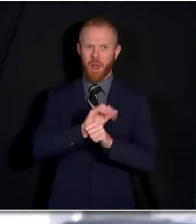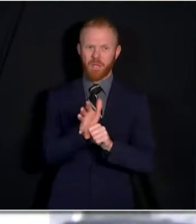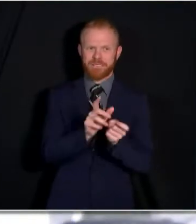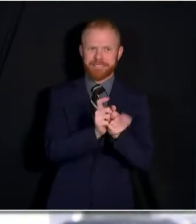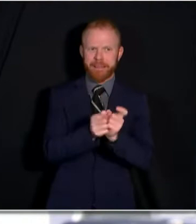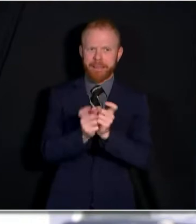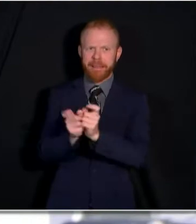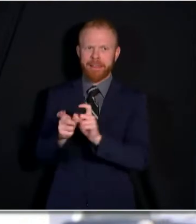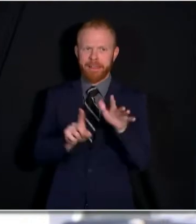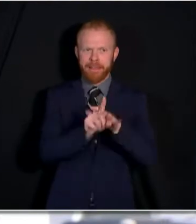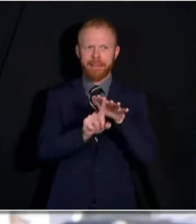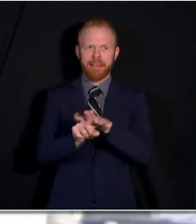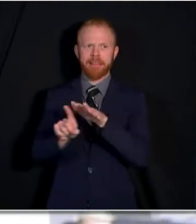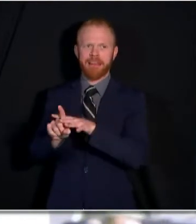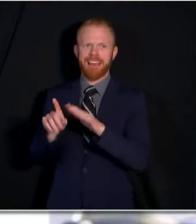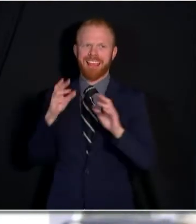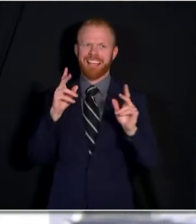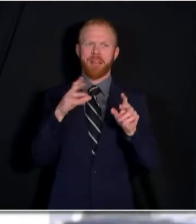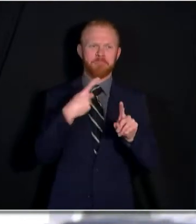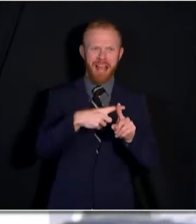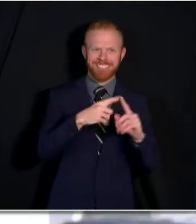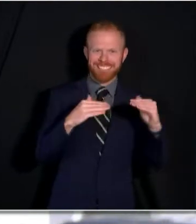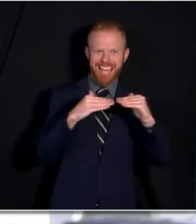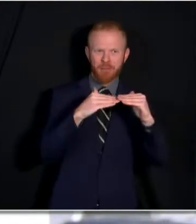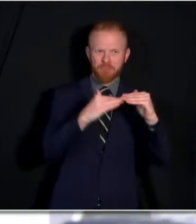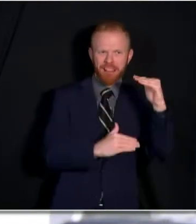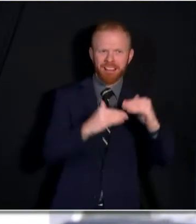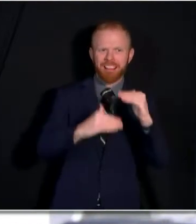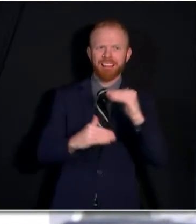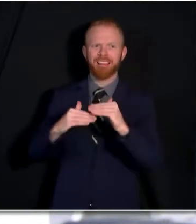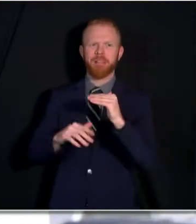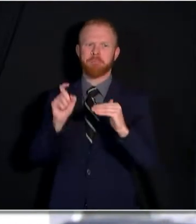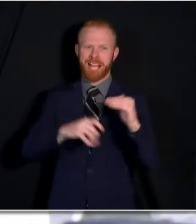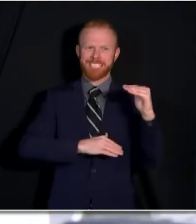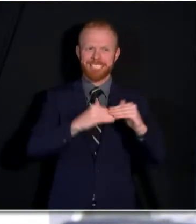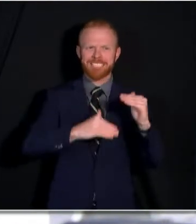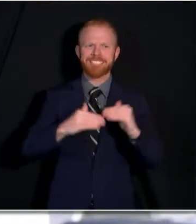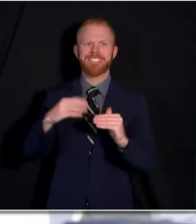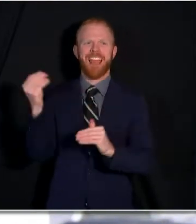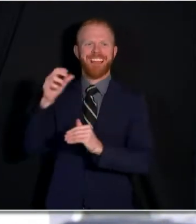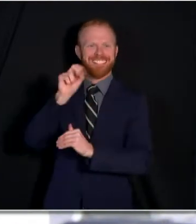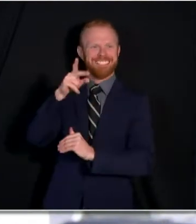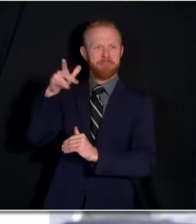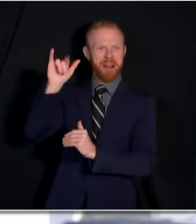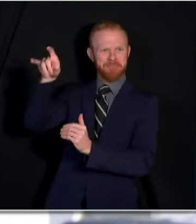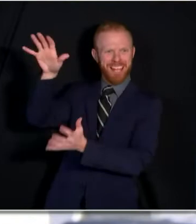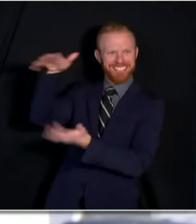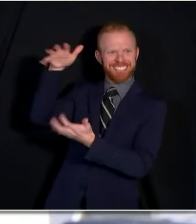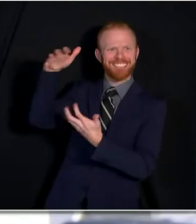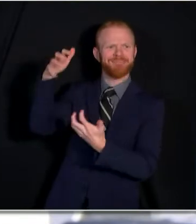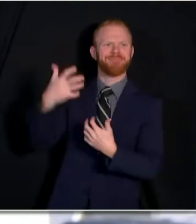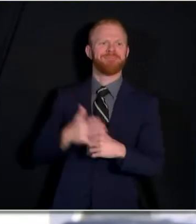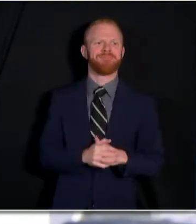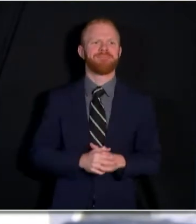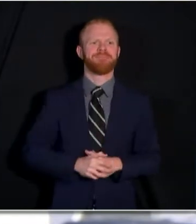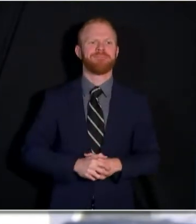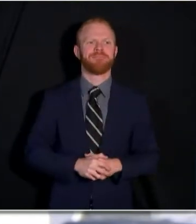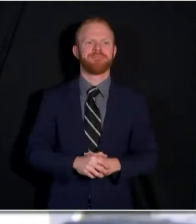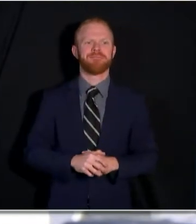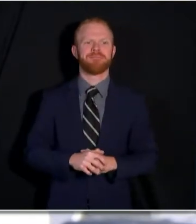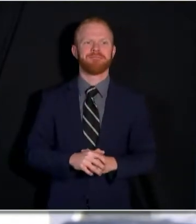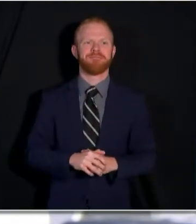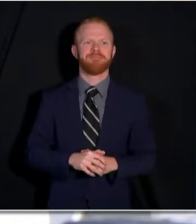equity, mindful and sober on the constraints of vaccination supply, mindful and sober of the imperative to